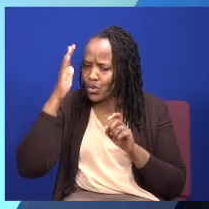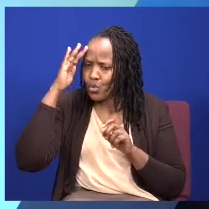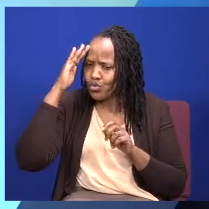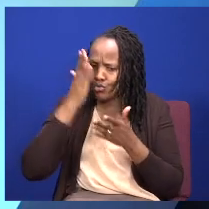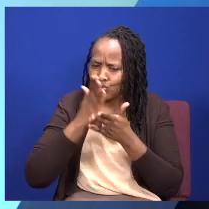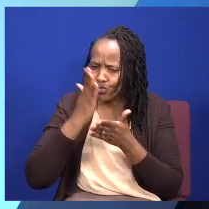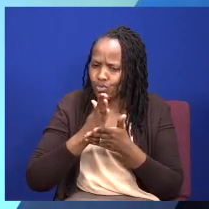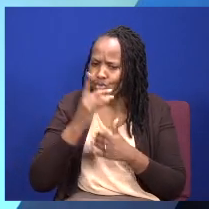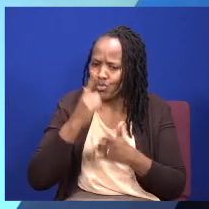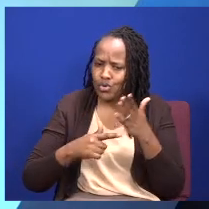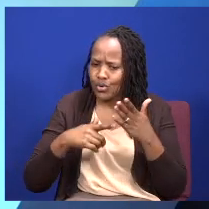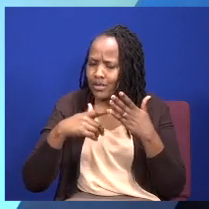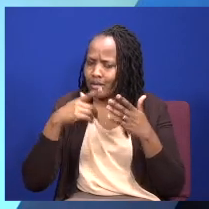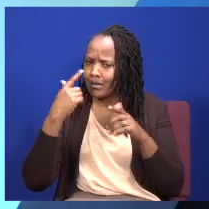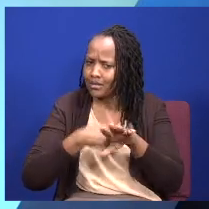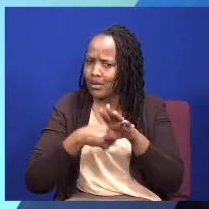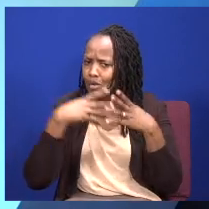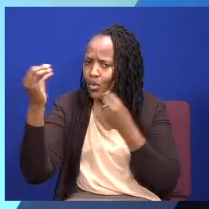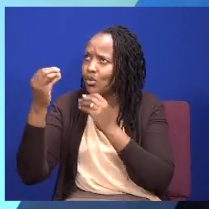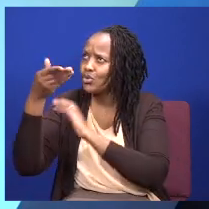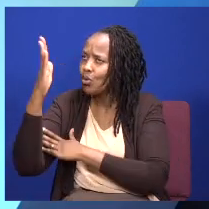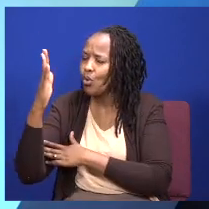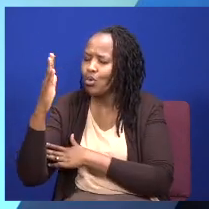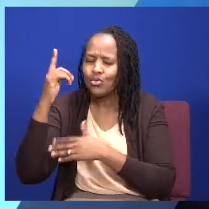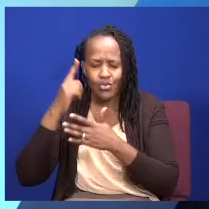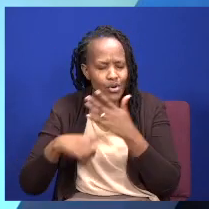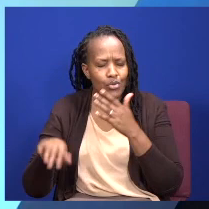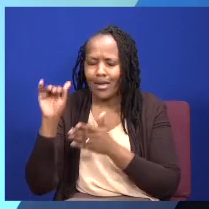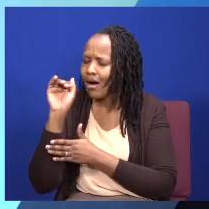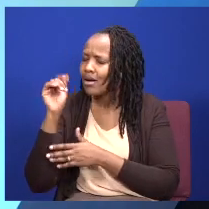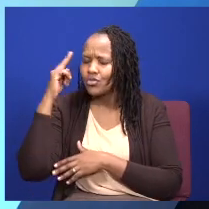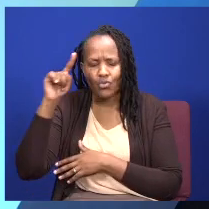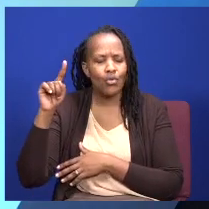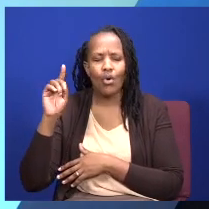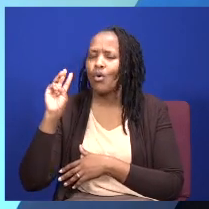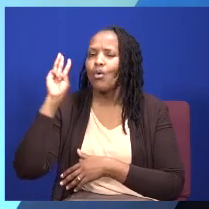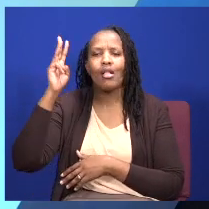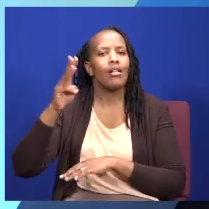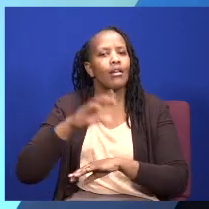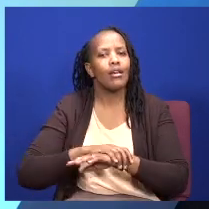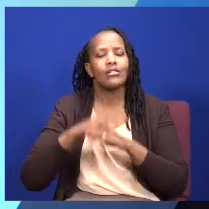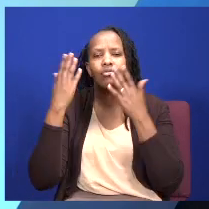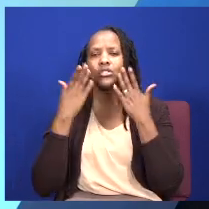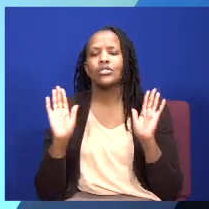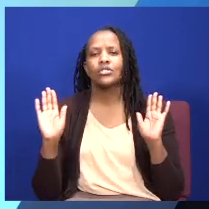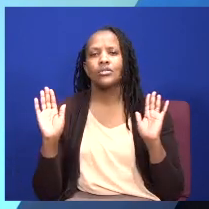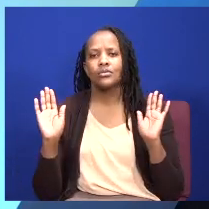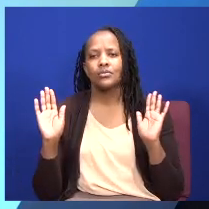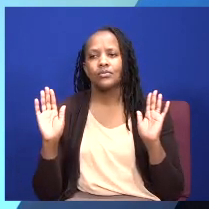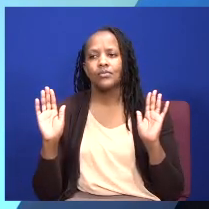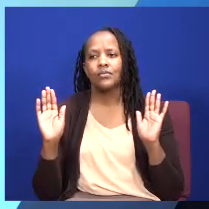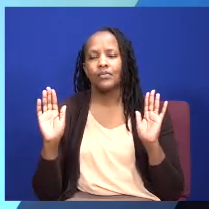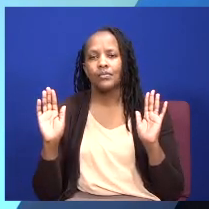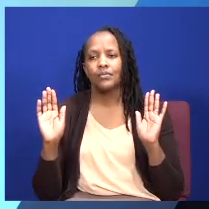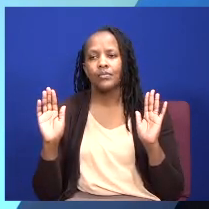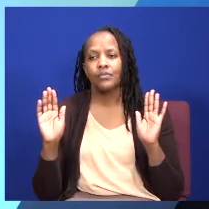for, it is done. It is sealed. It's a done deal. There's no shadow of doubt. God will do it. That is